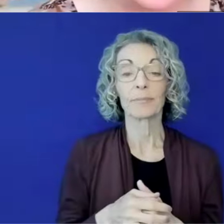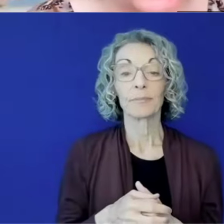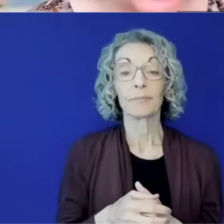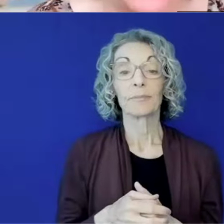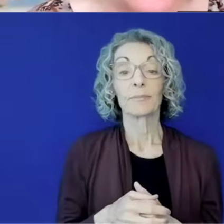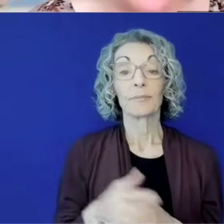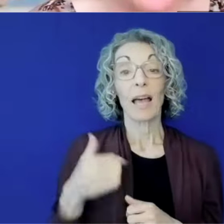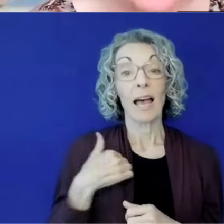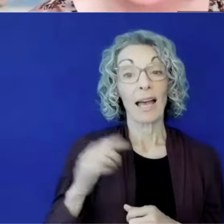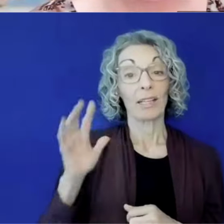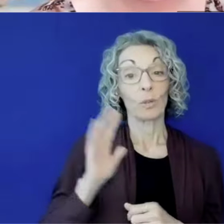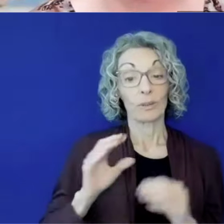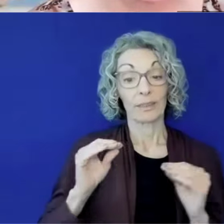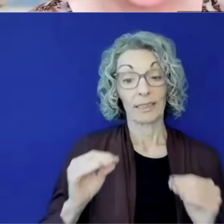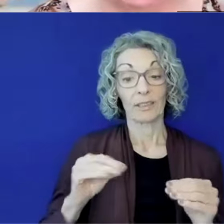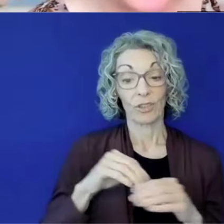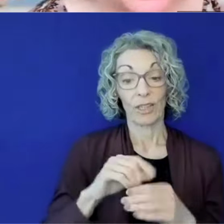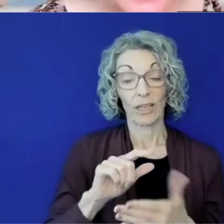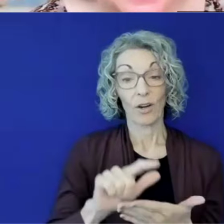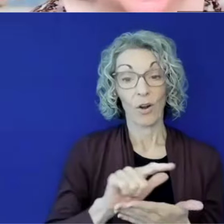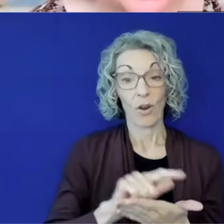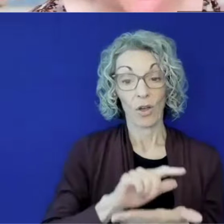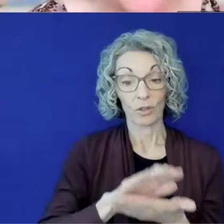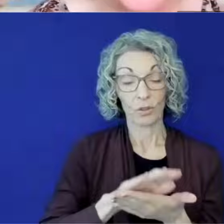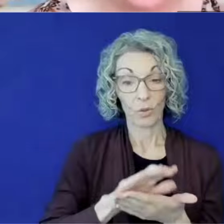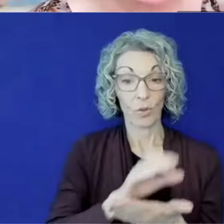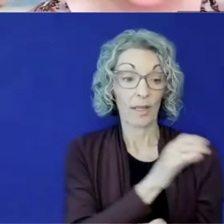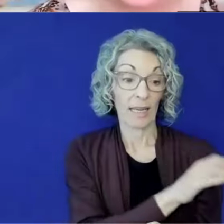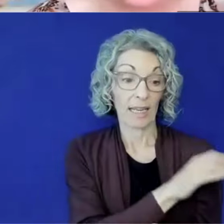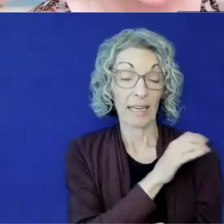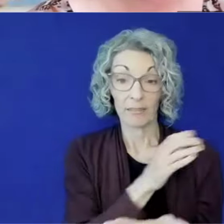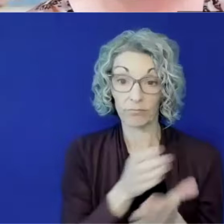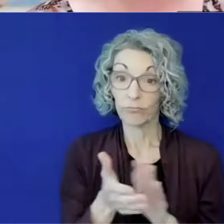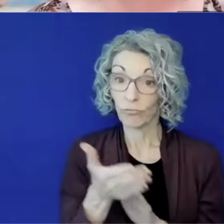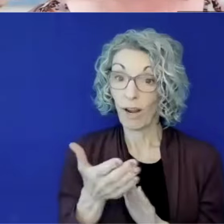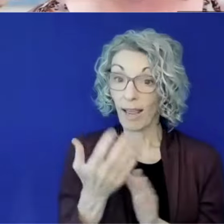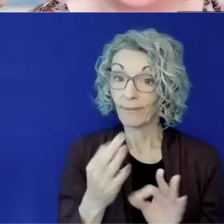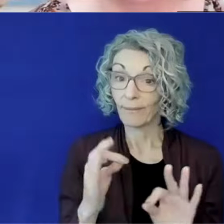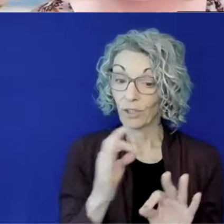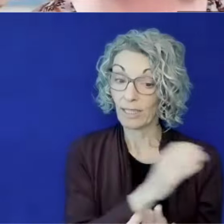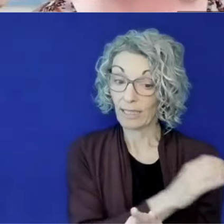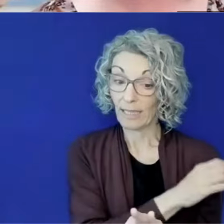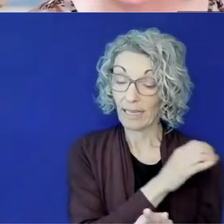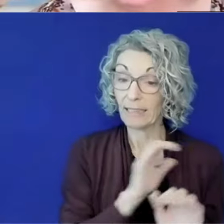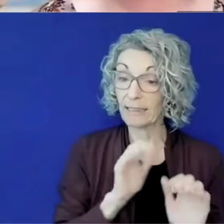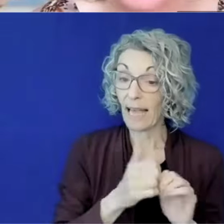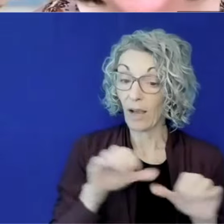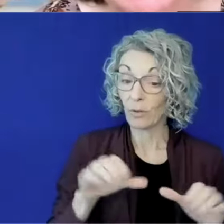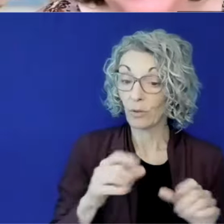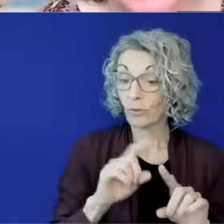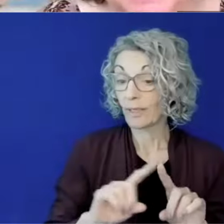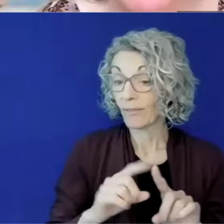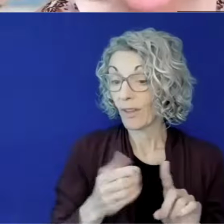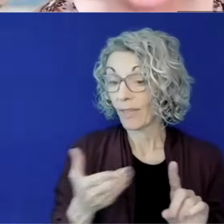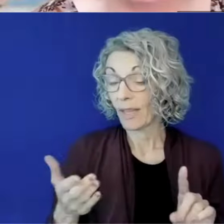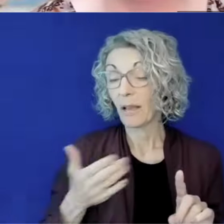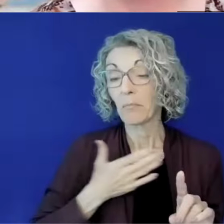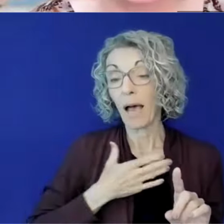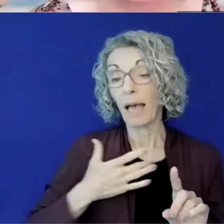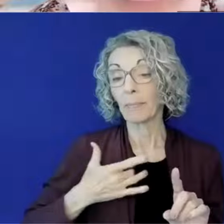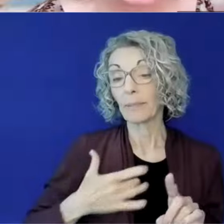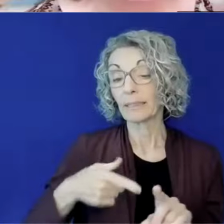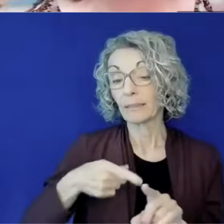used to teach at law school clinics and we ran free clinics on how to do different things. Mine specialized on disability